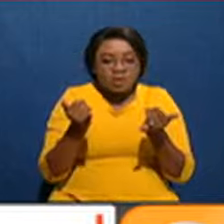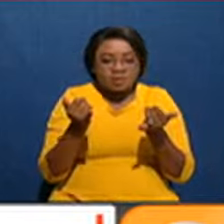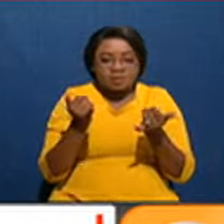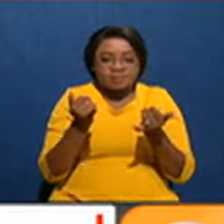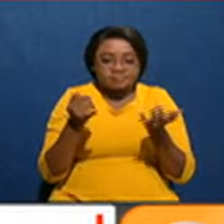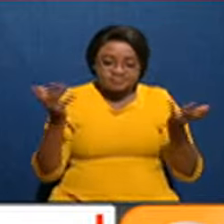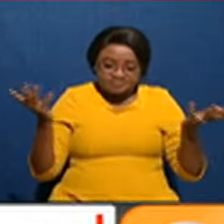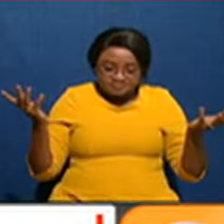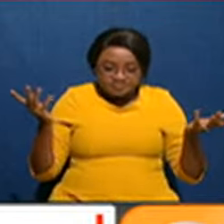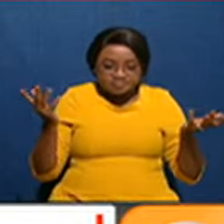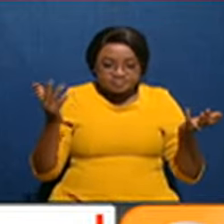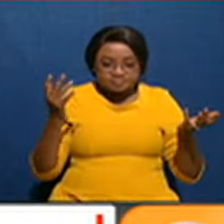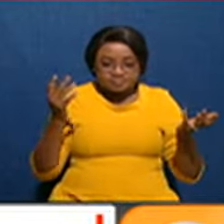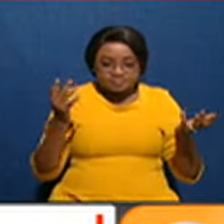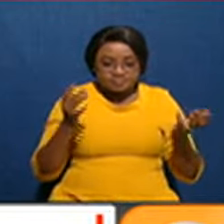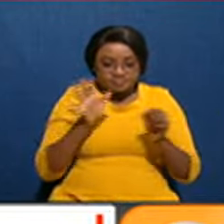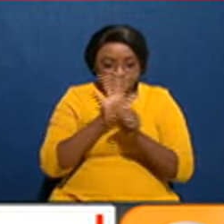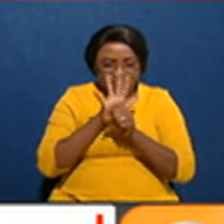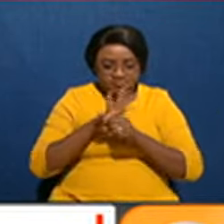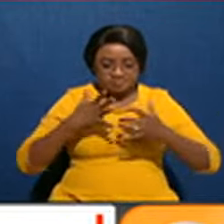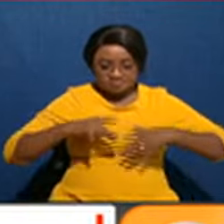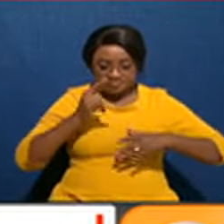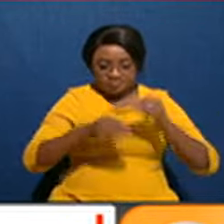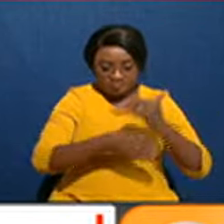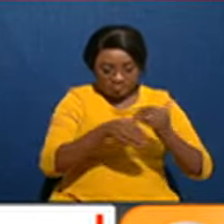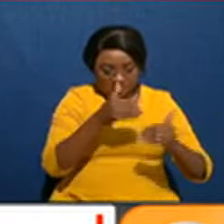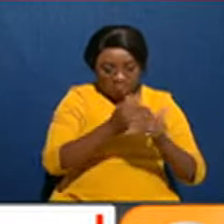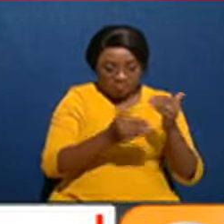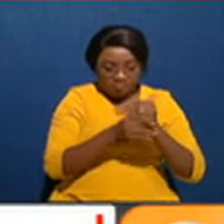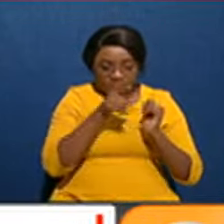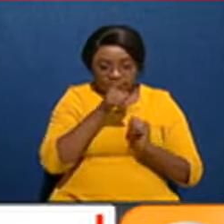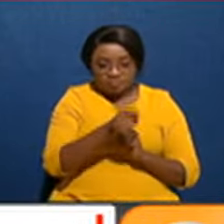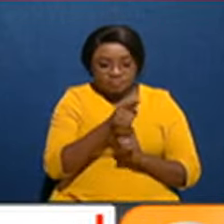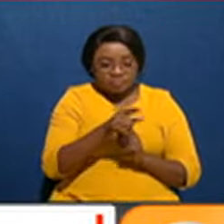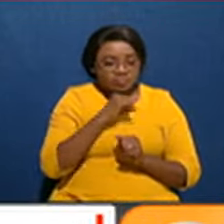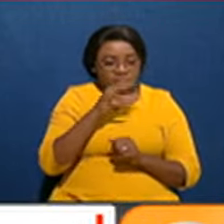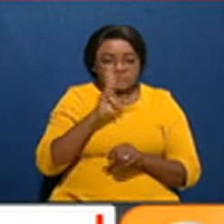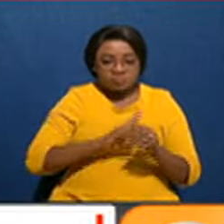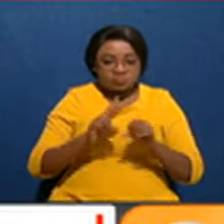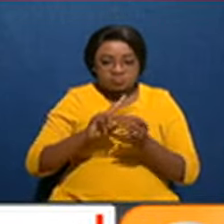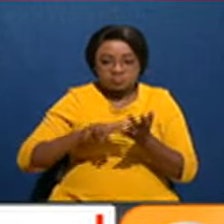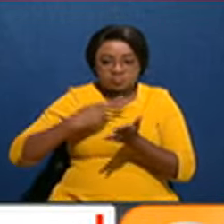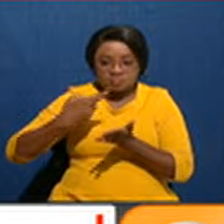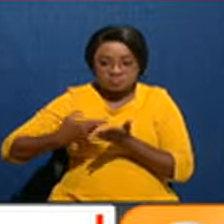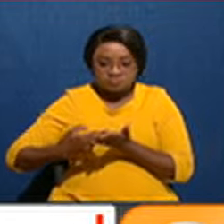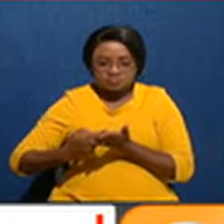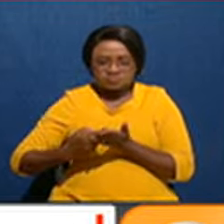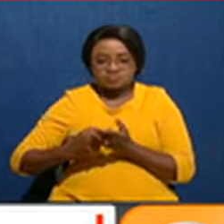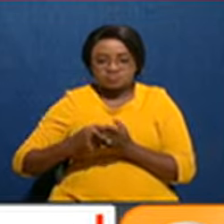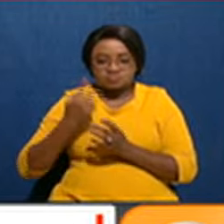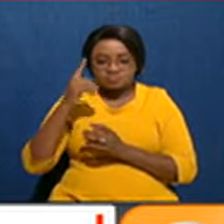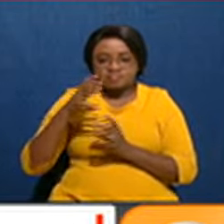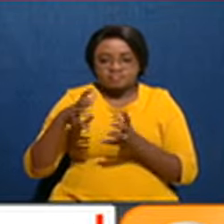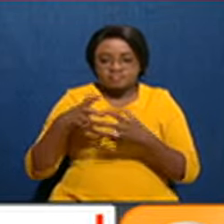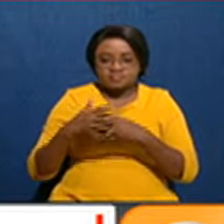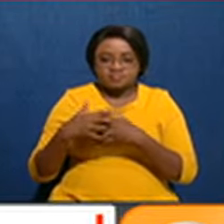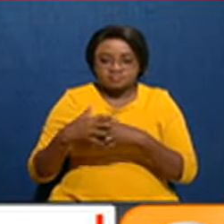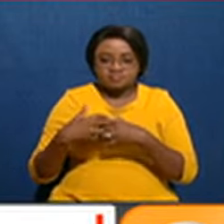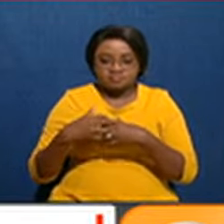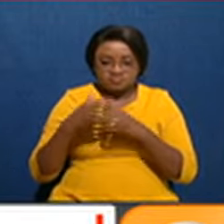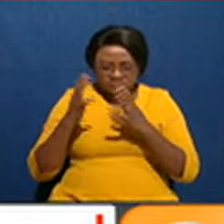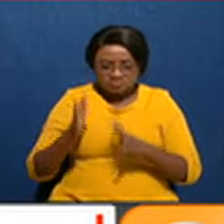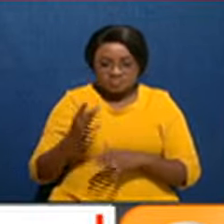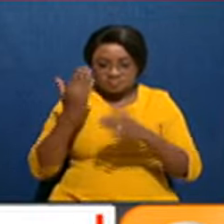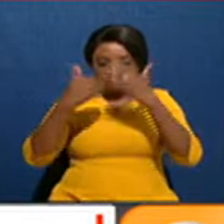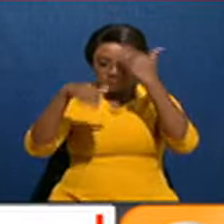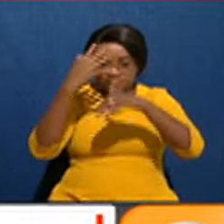is not, and some of these developers of these buildings are not making use of the resources in the engineers. The engineer, the